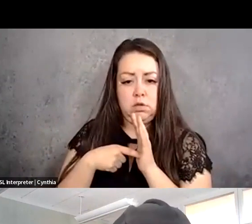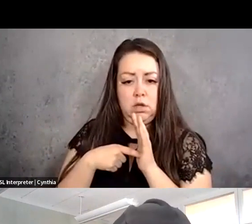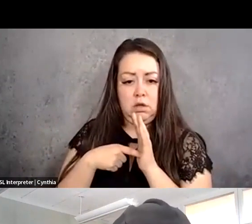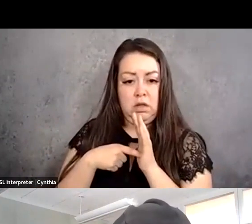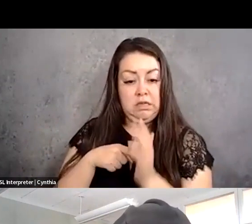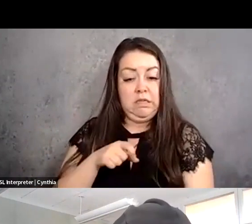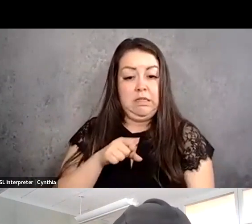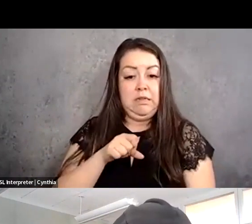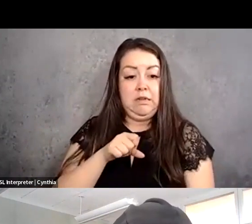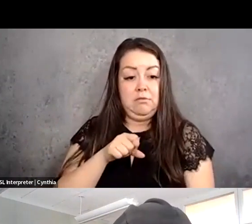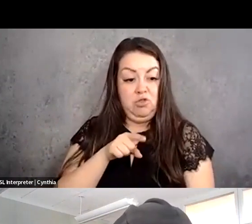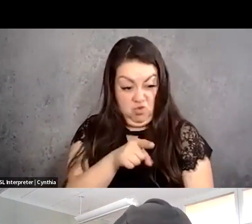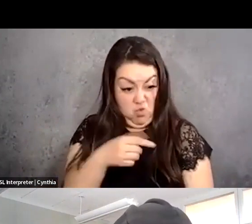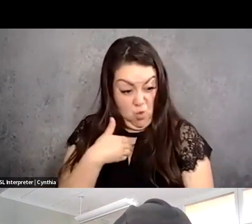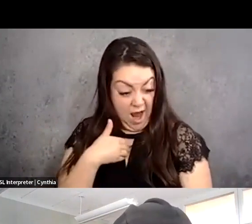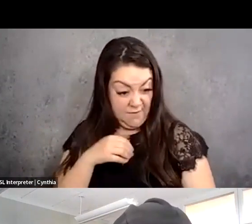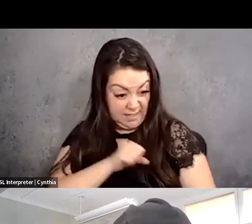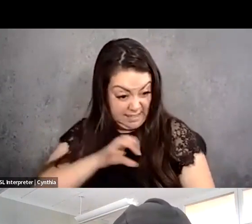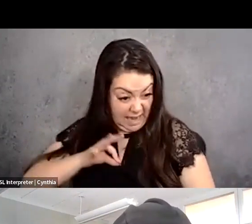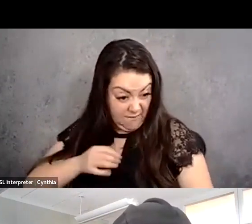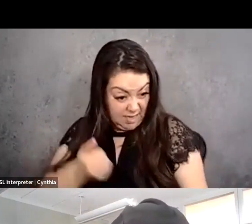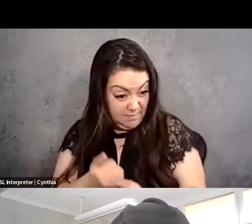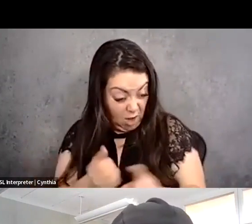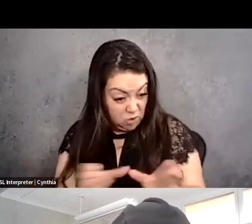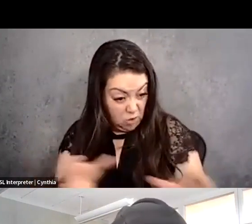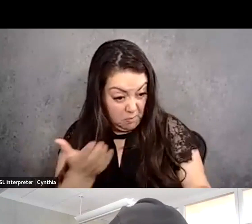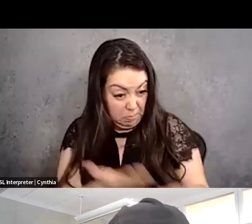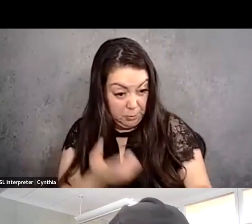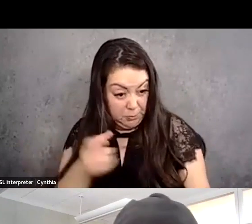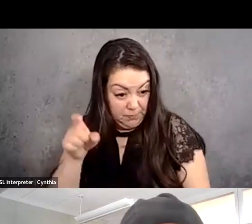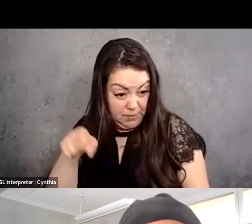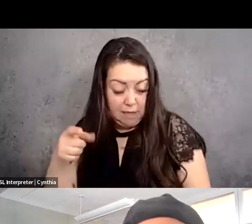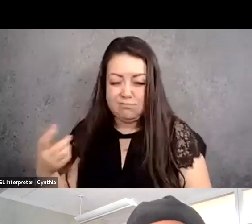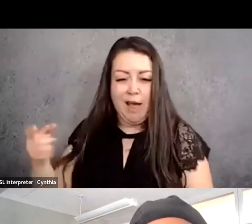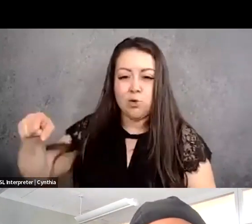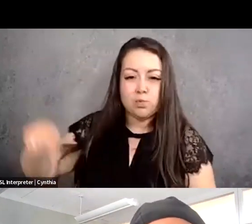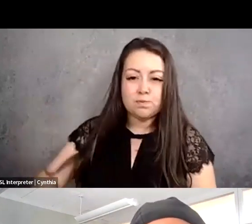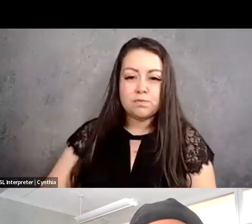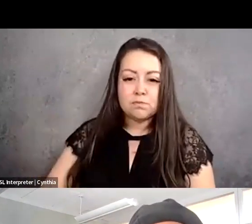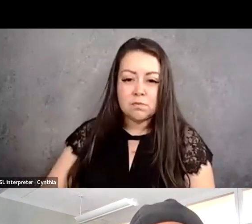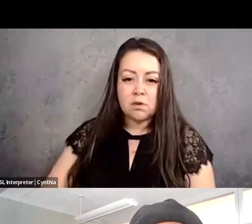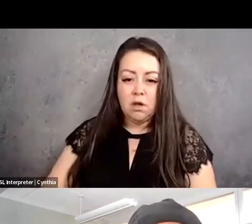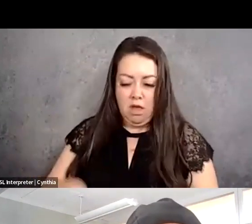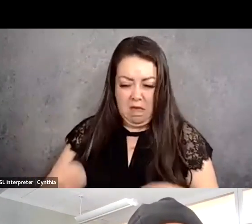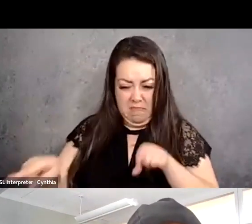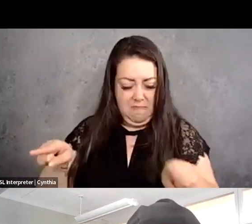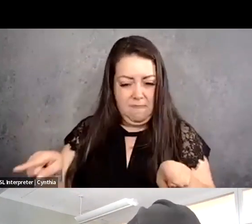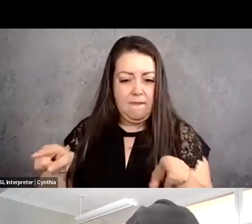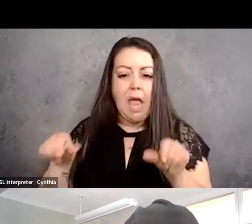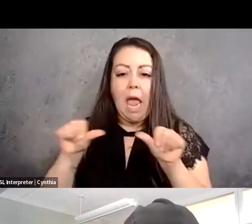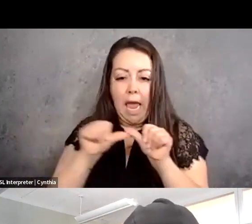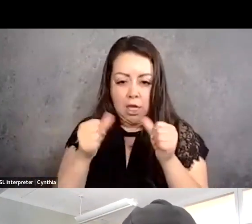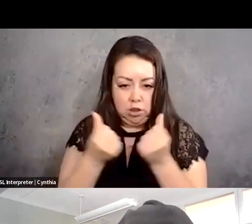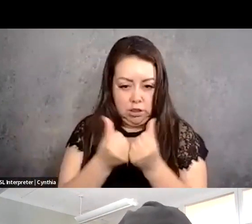staff that is certified. So they have to already be in